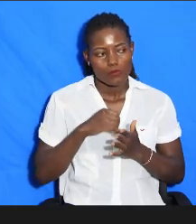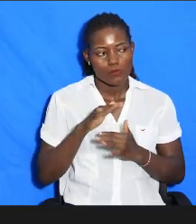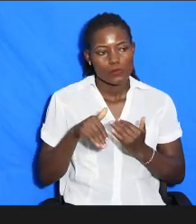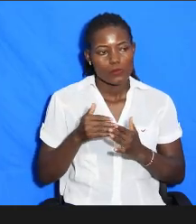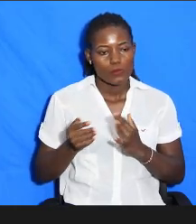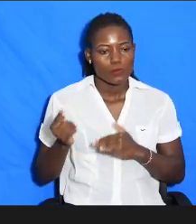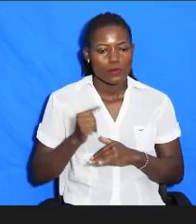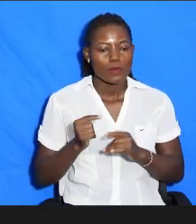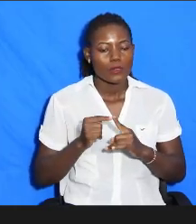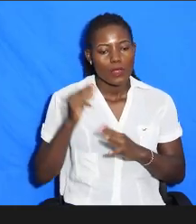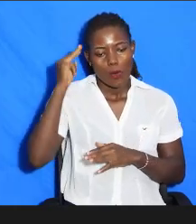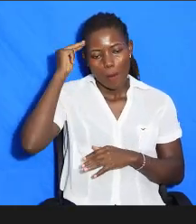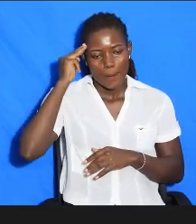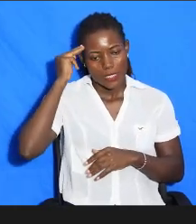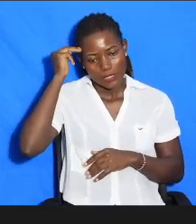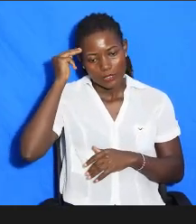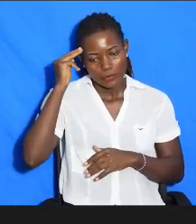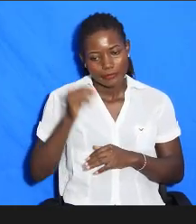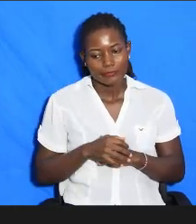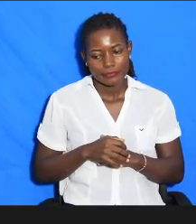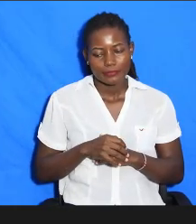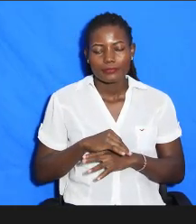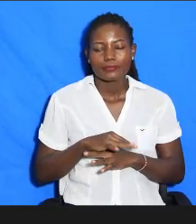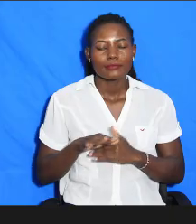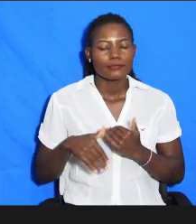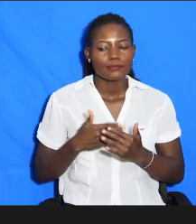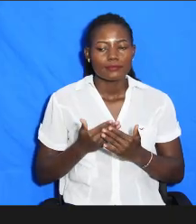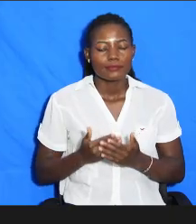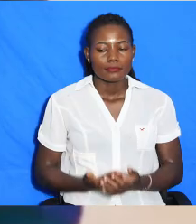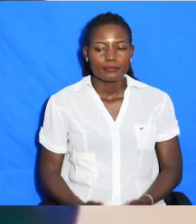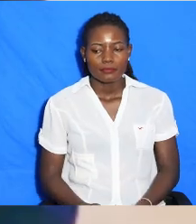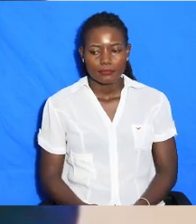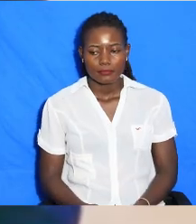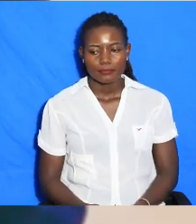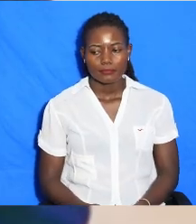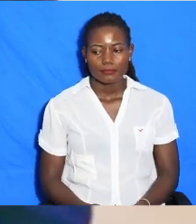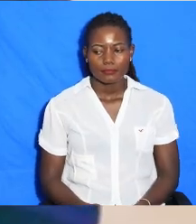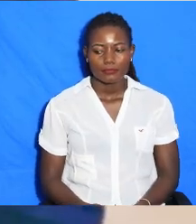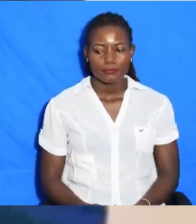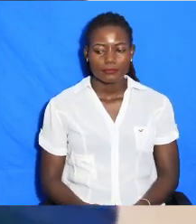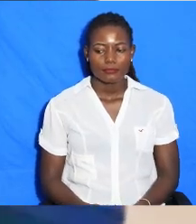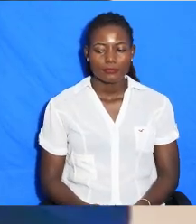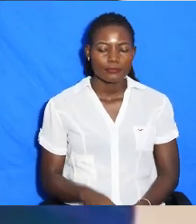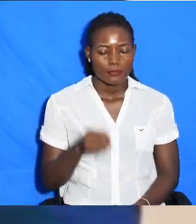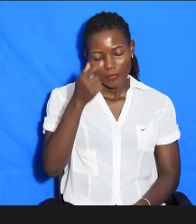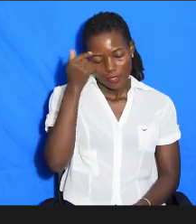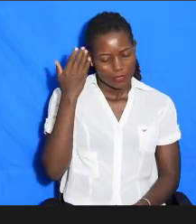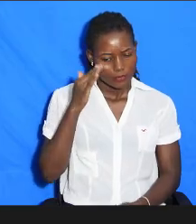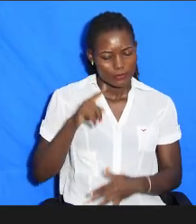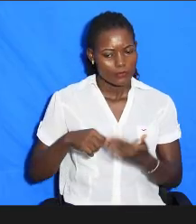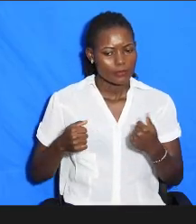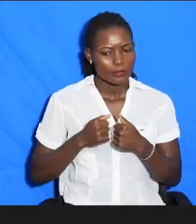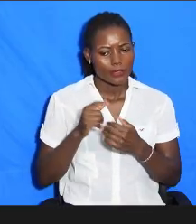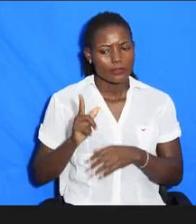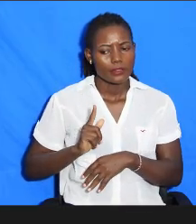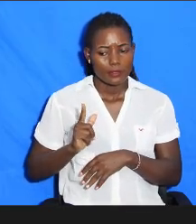to mental when it comes to all this. Because I don't know what's happening with the ladies. Because I've seen them. Yes, it's true